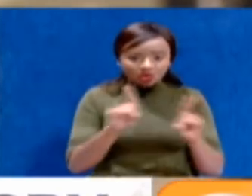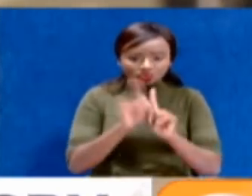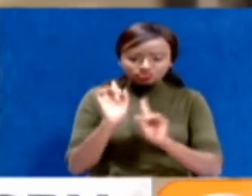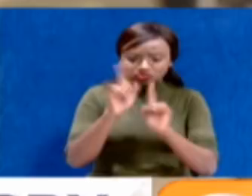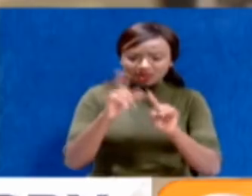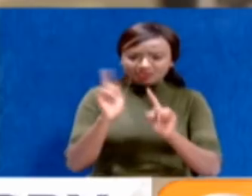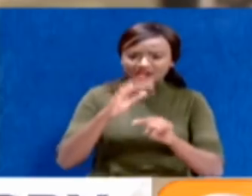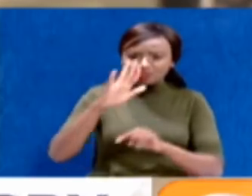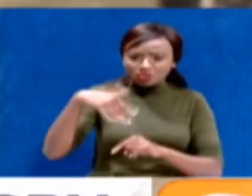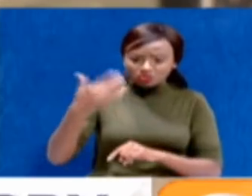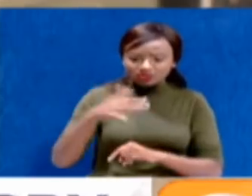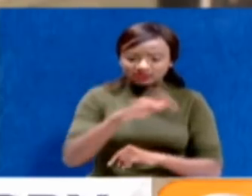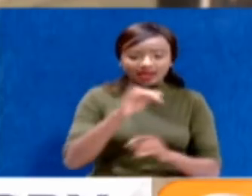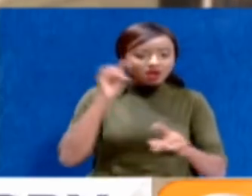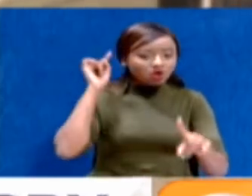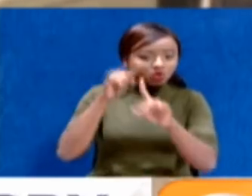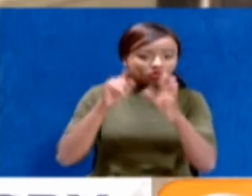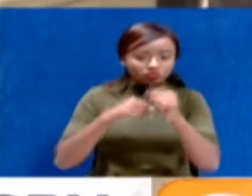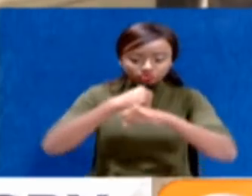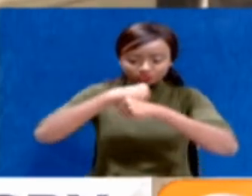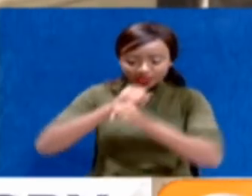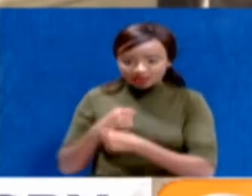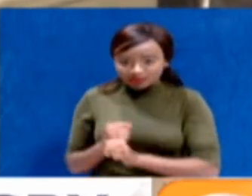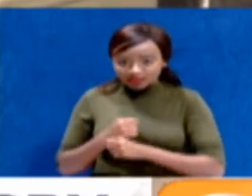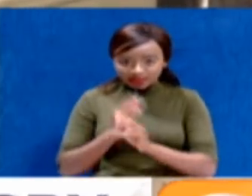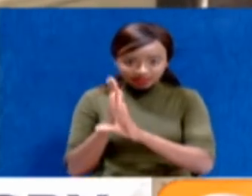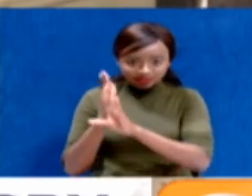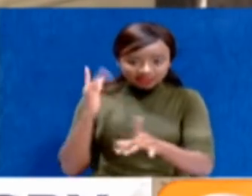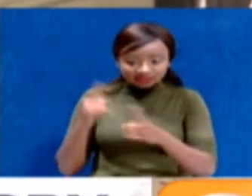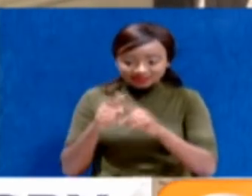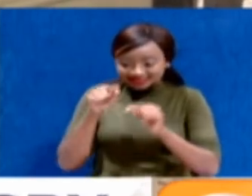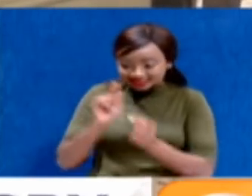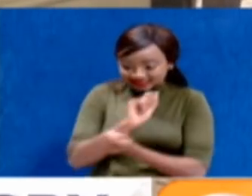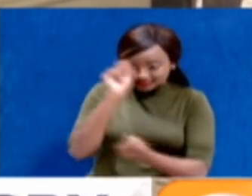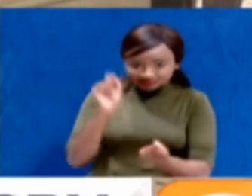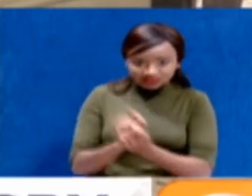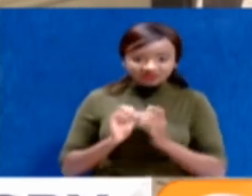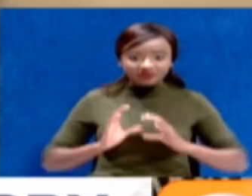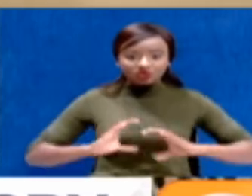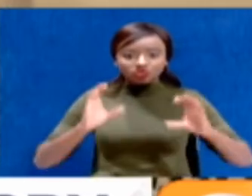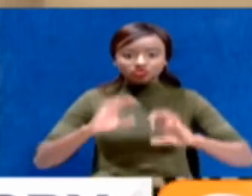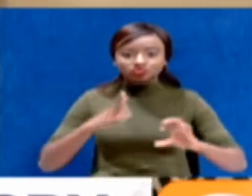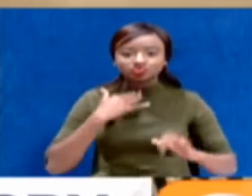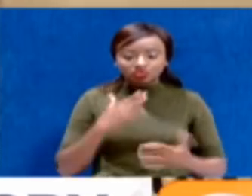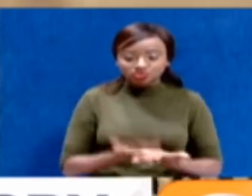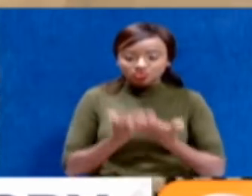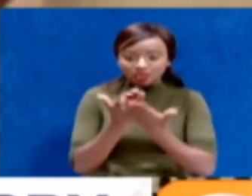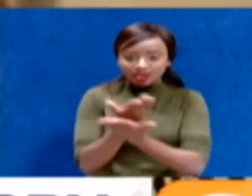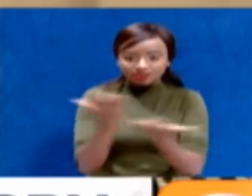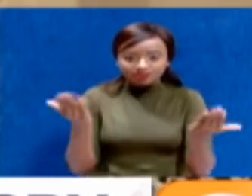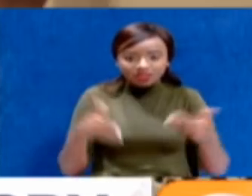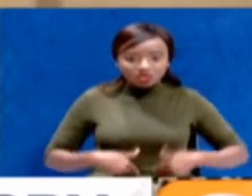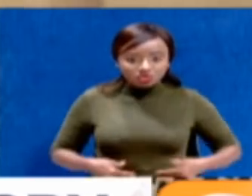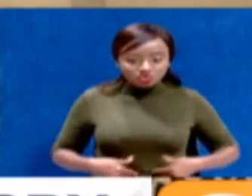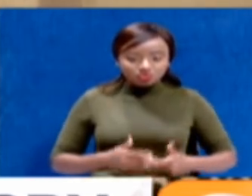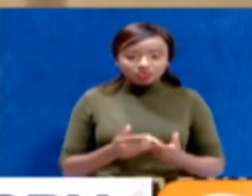to the factory which specializes in the manufacture of buses, but this specific coach is tailor-made for young kids in Kibra,